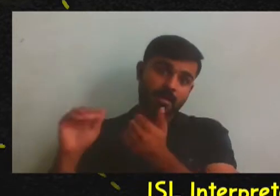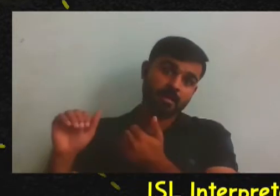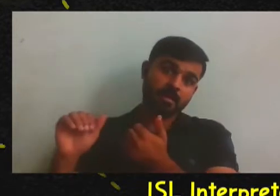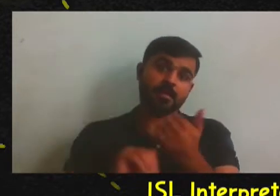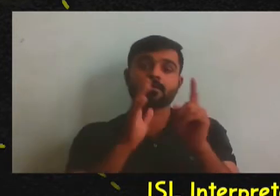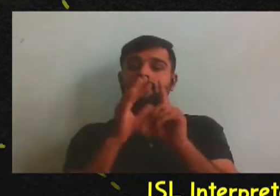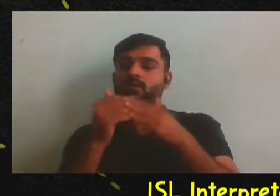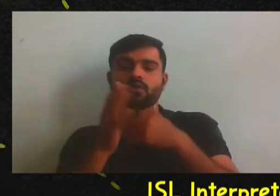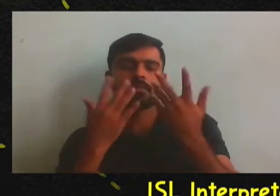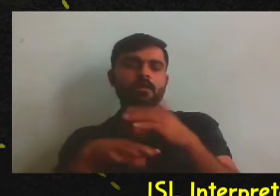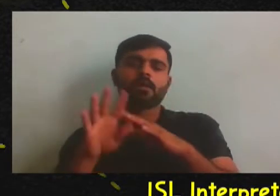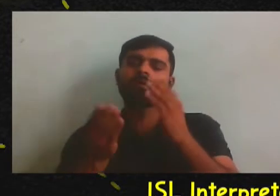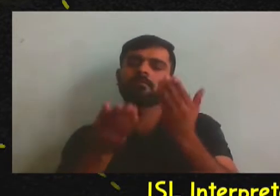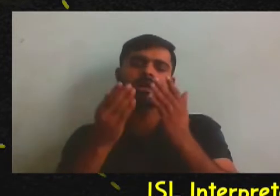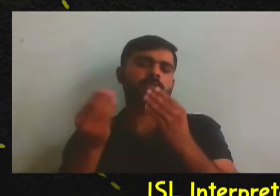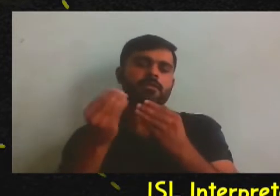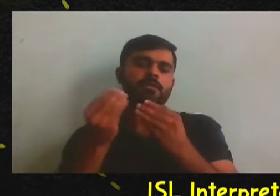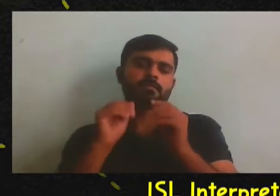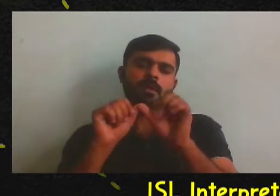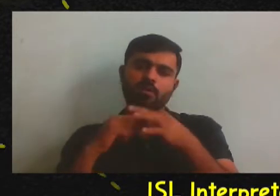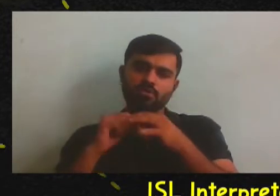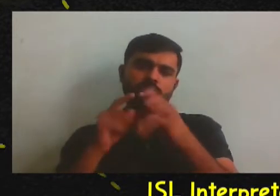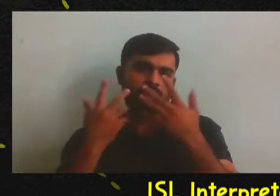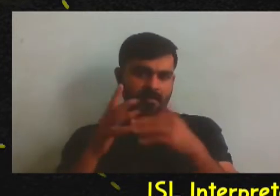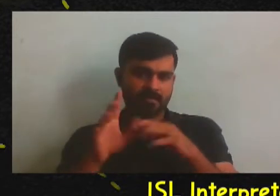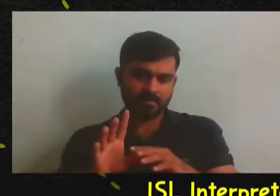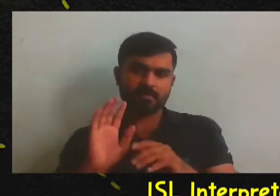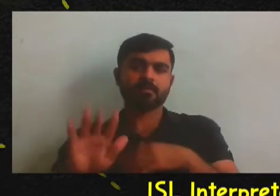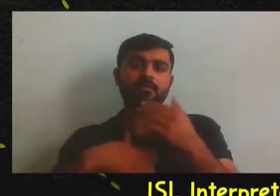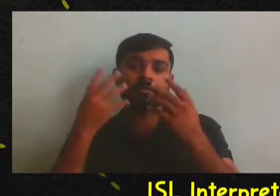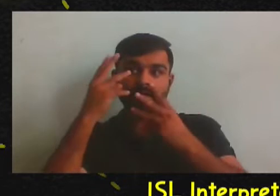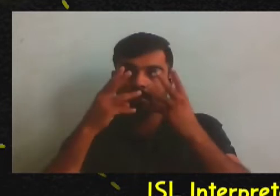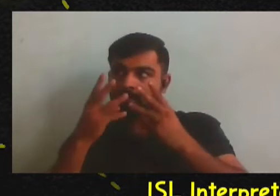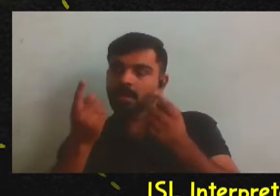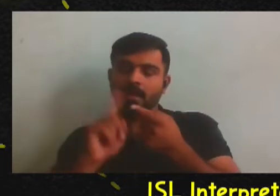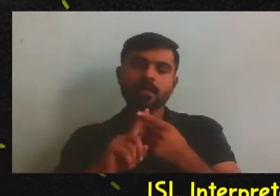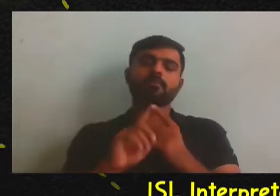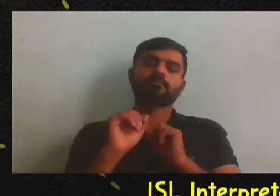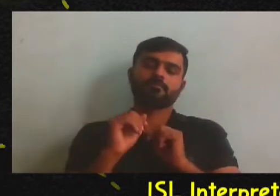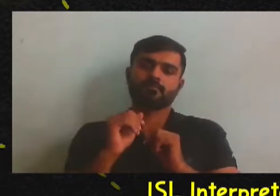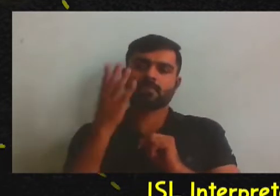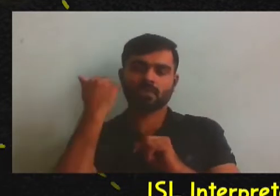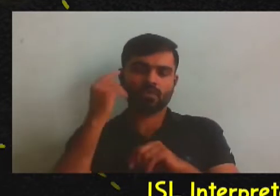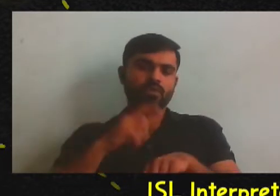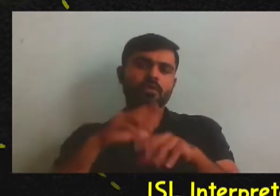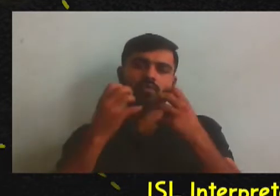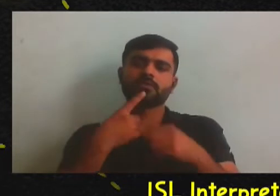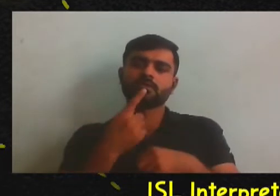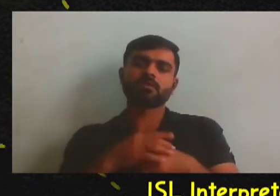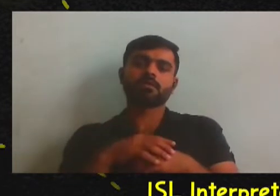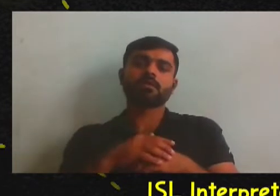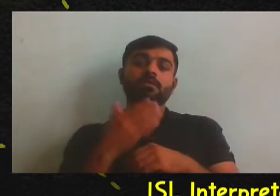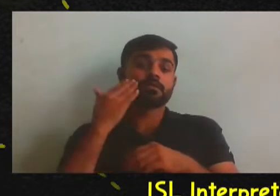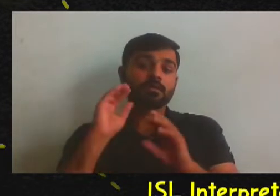and maybe get some answers to some question. And I wonder sometimes because, one of the things I want to say is when we first